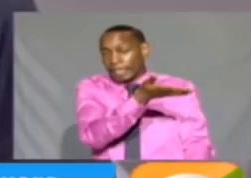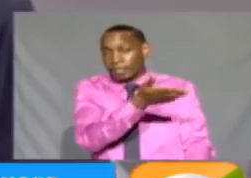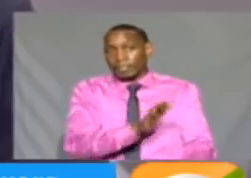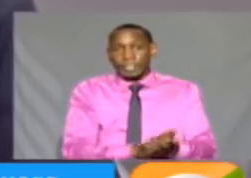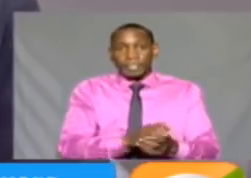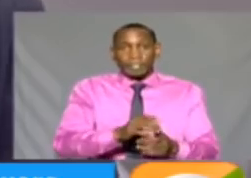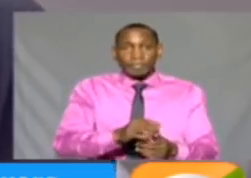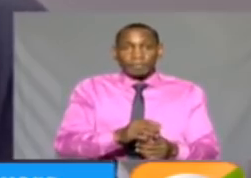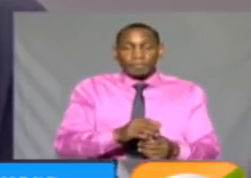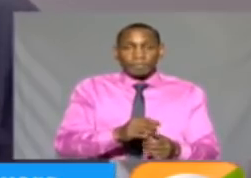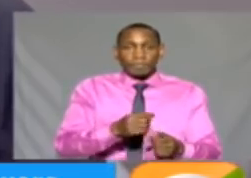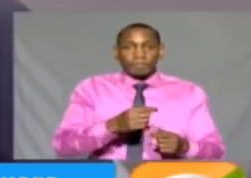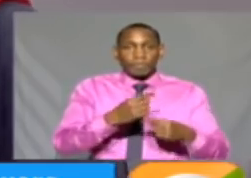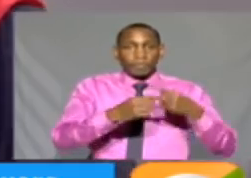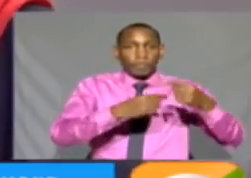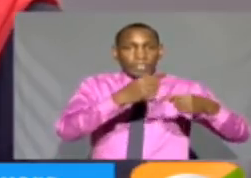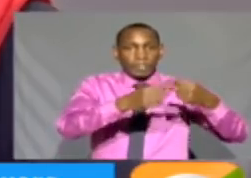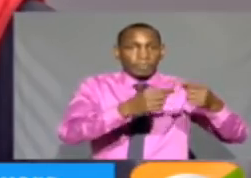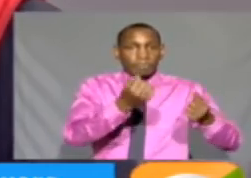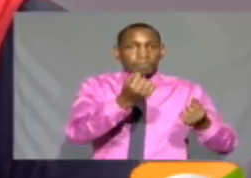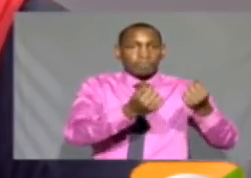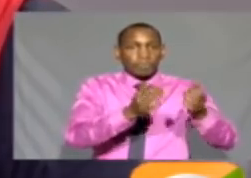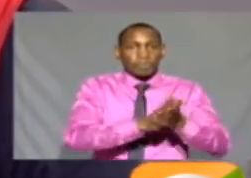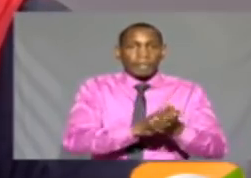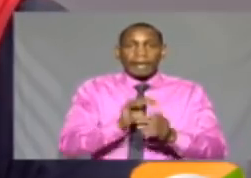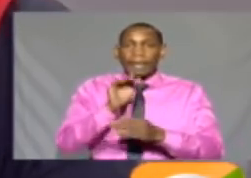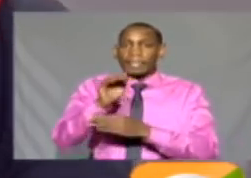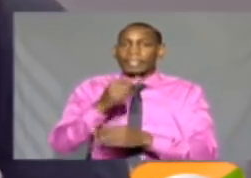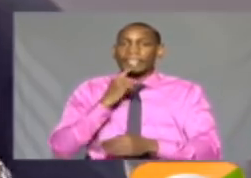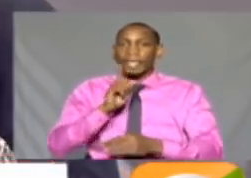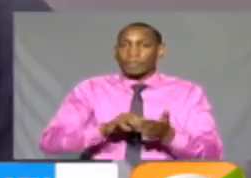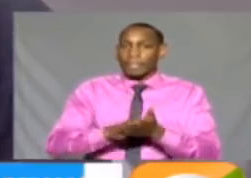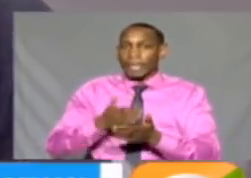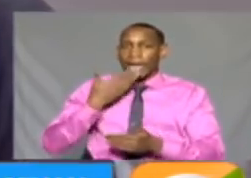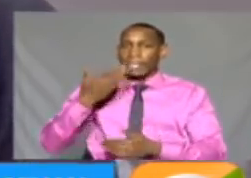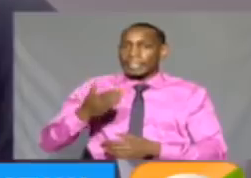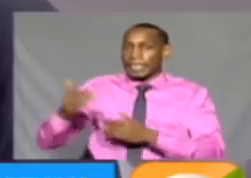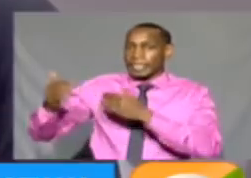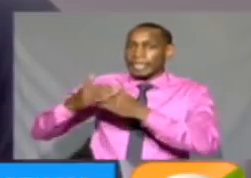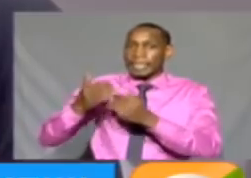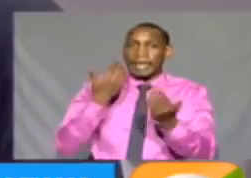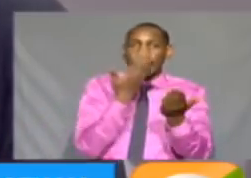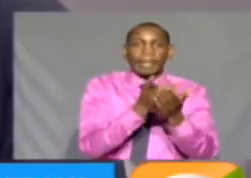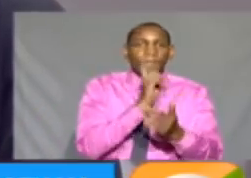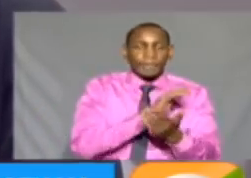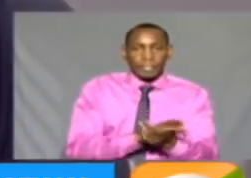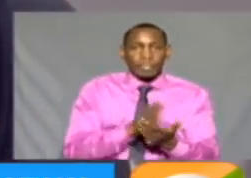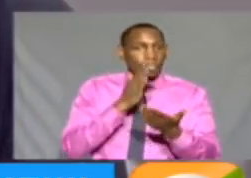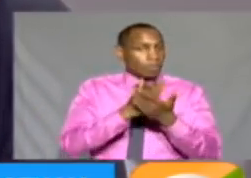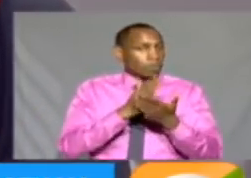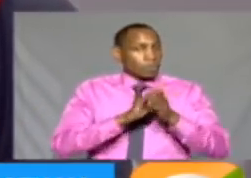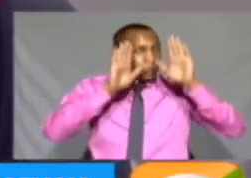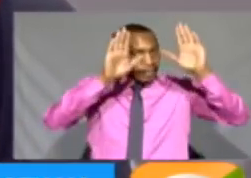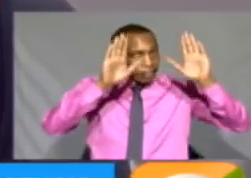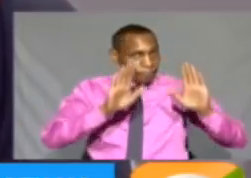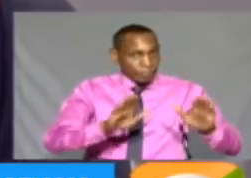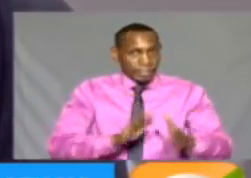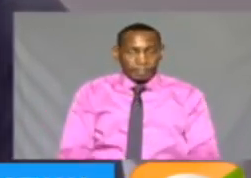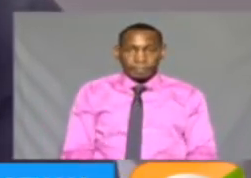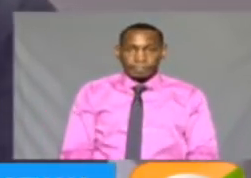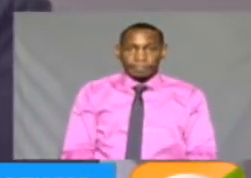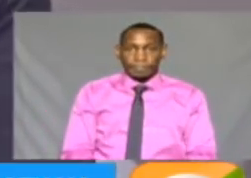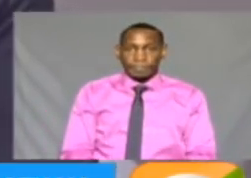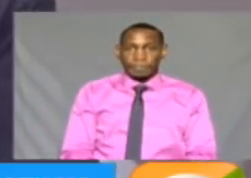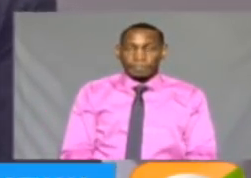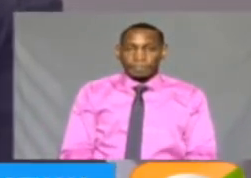switched off and wako kwa maji wanaulizwa wanti oh tumeshakaribia kufika. Those are really really important things because you're told and did you see one of